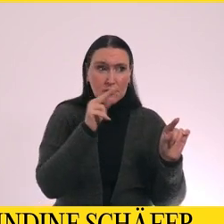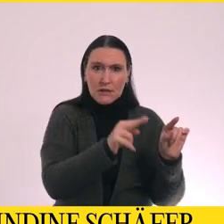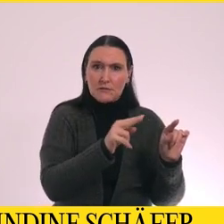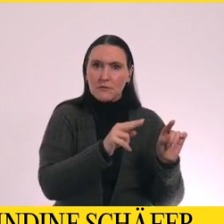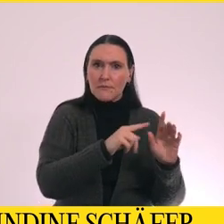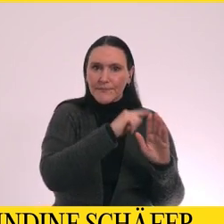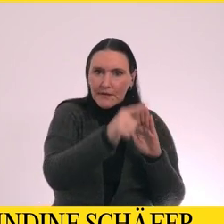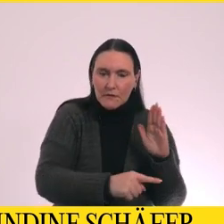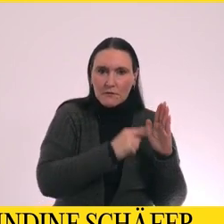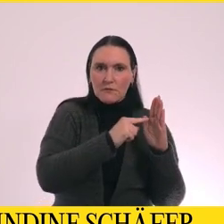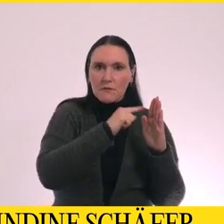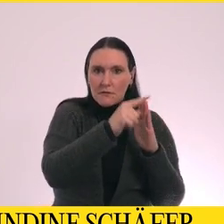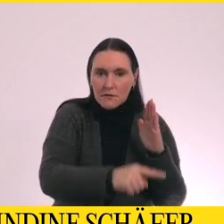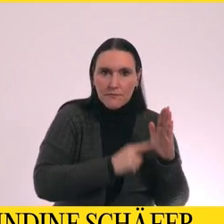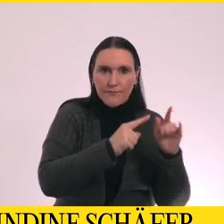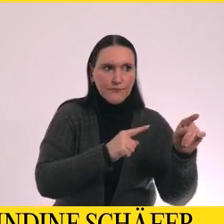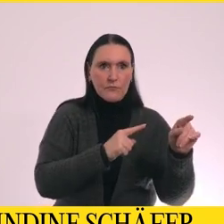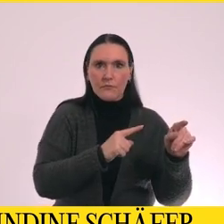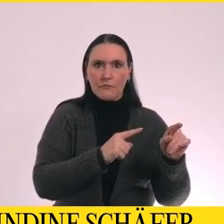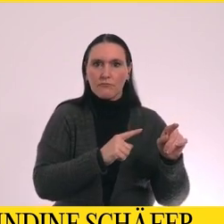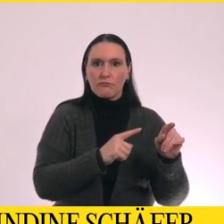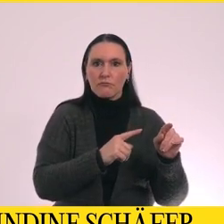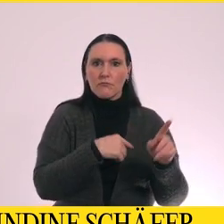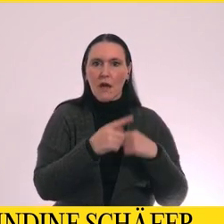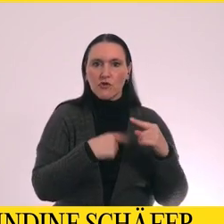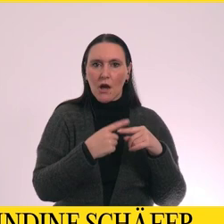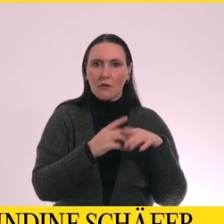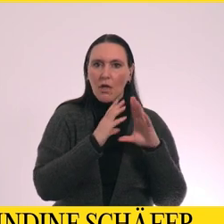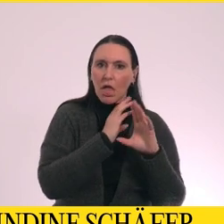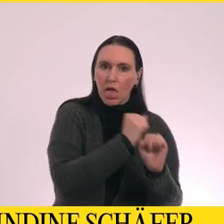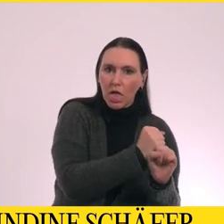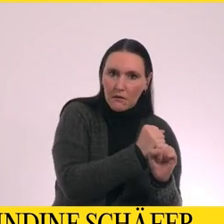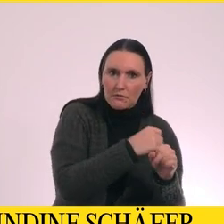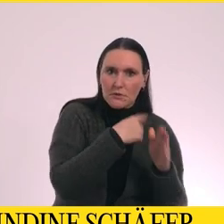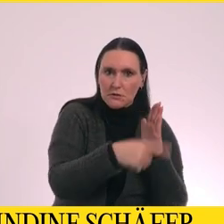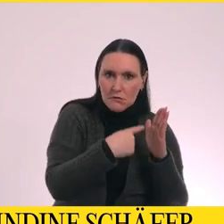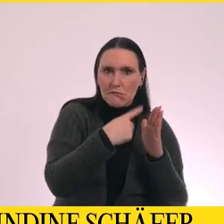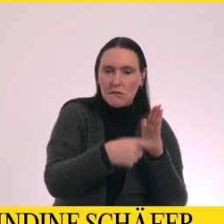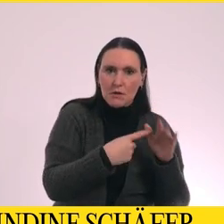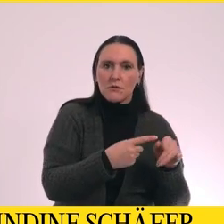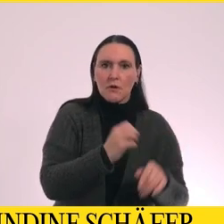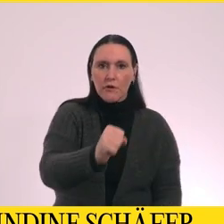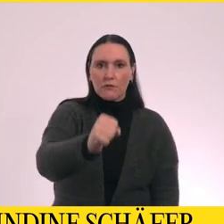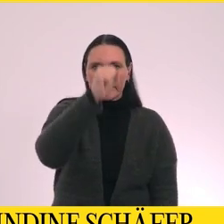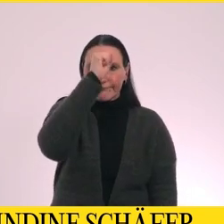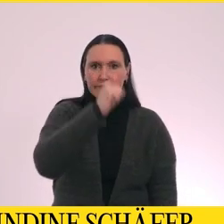this loop and never getting out of it, because you just have this title of being a refugee,